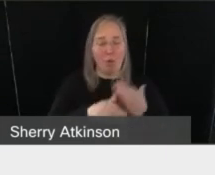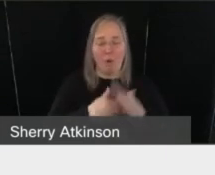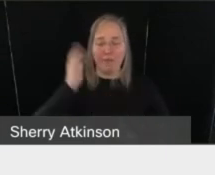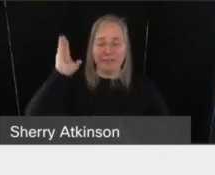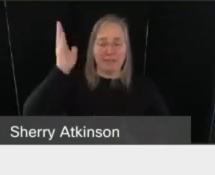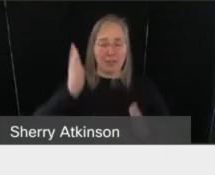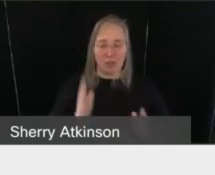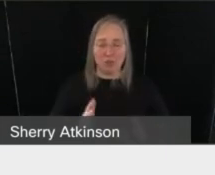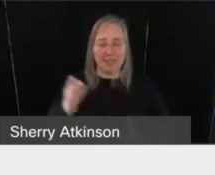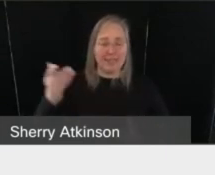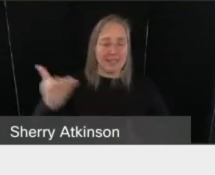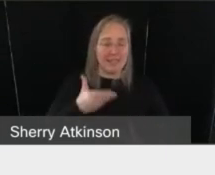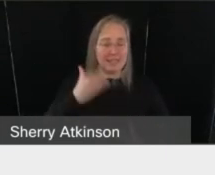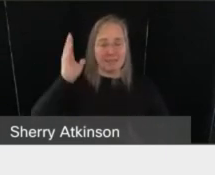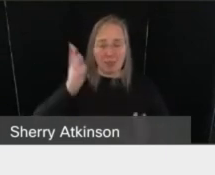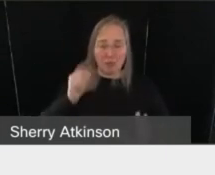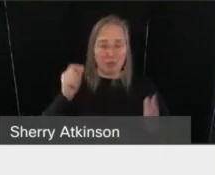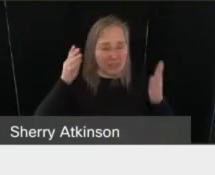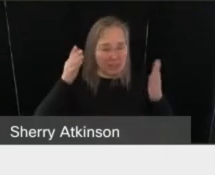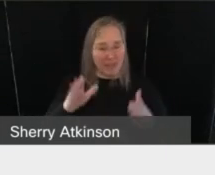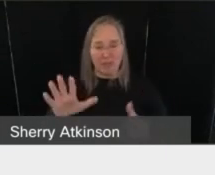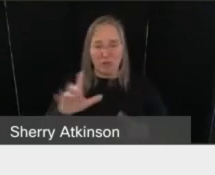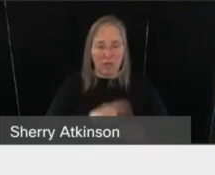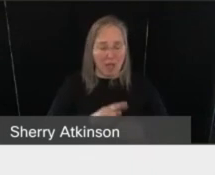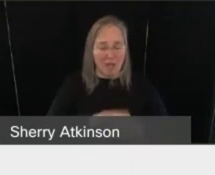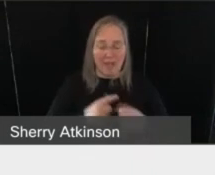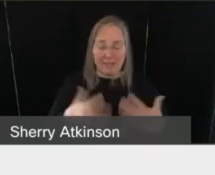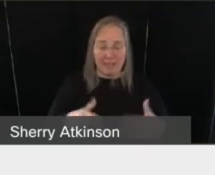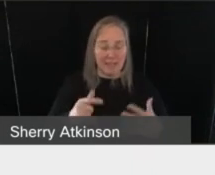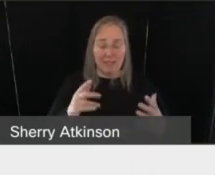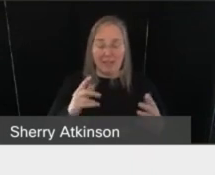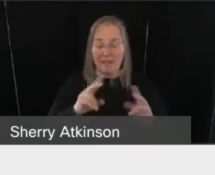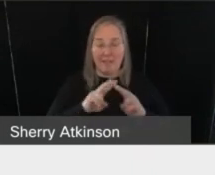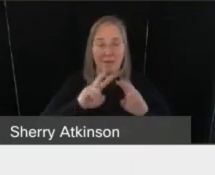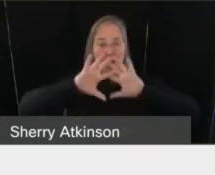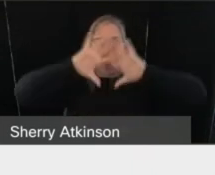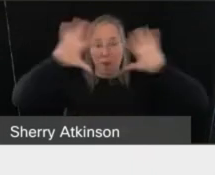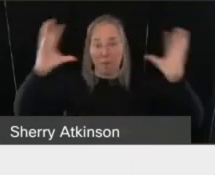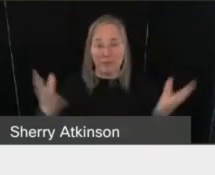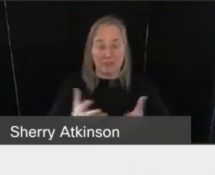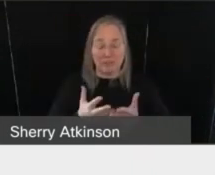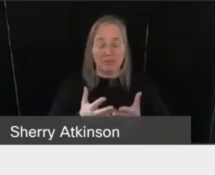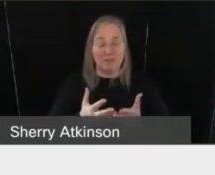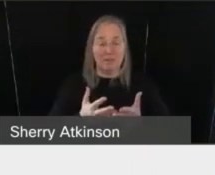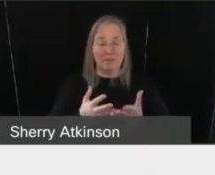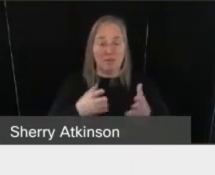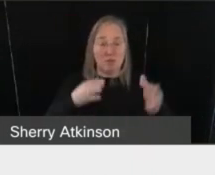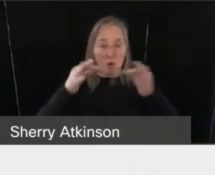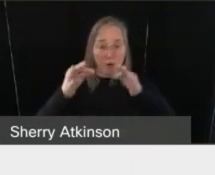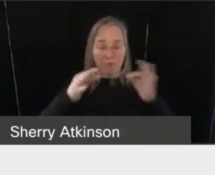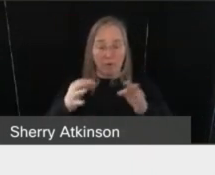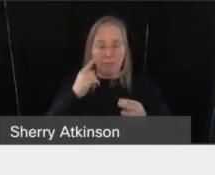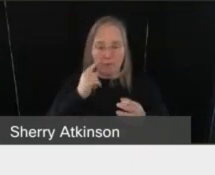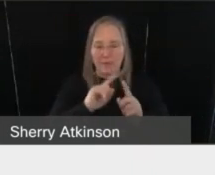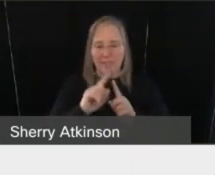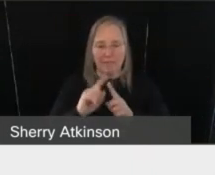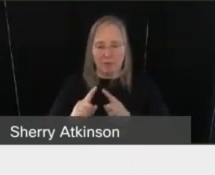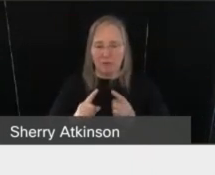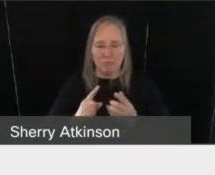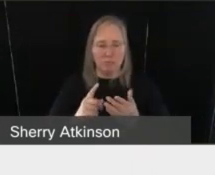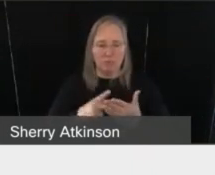guest speakers spent time and did a very comprehensive overview for different important projects for the